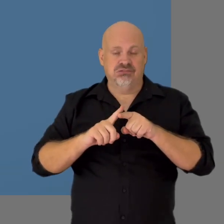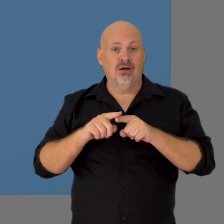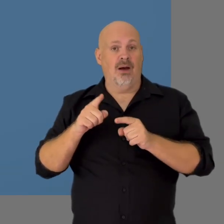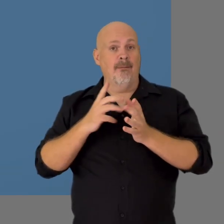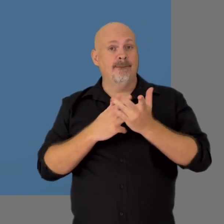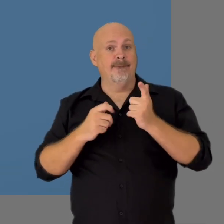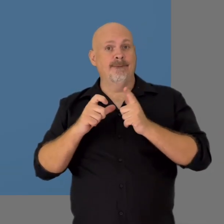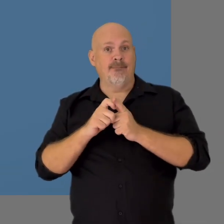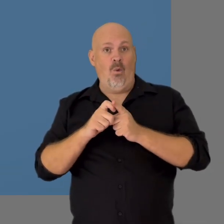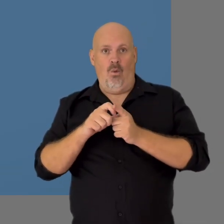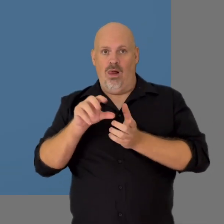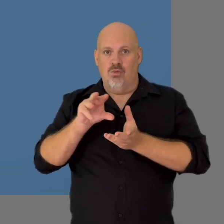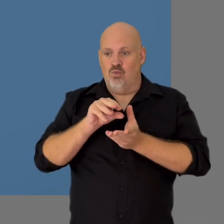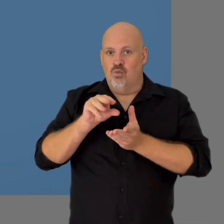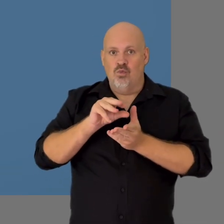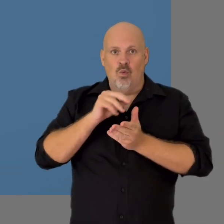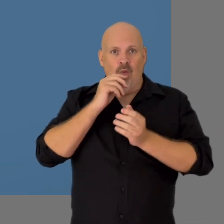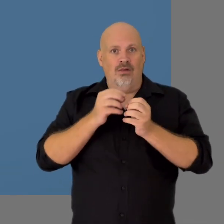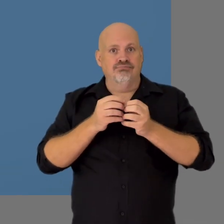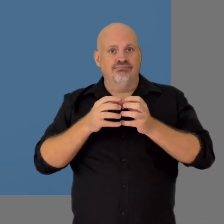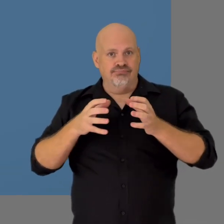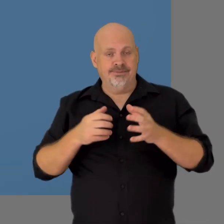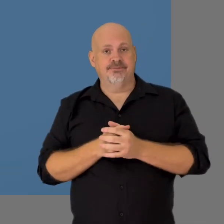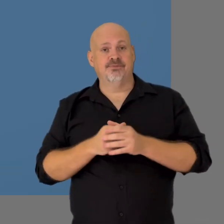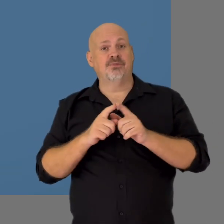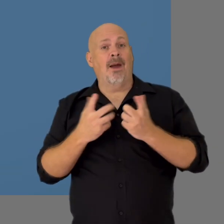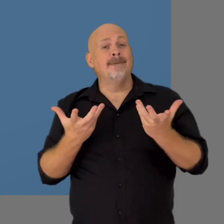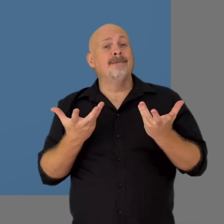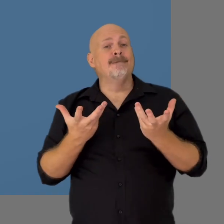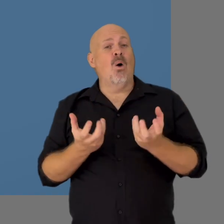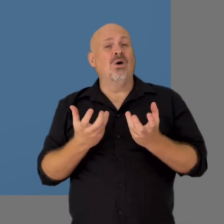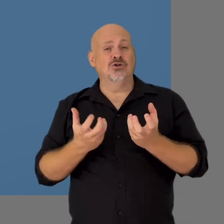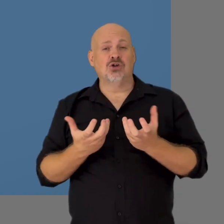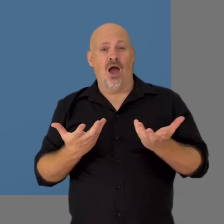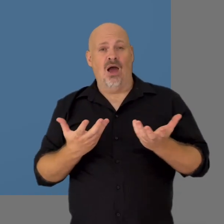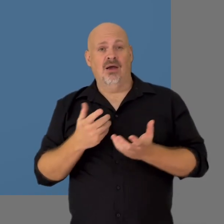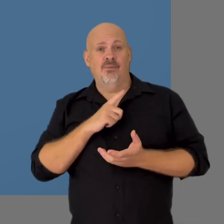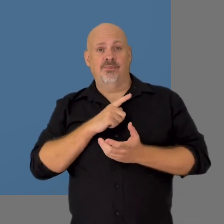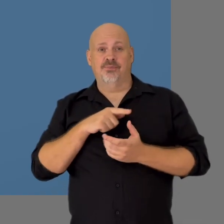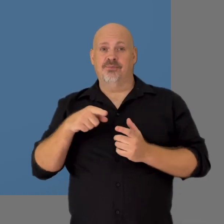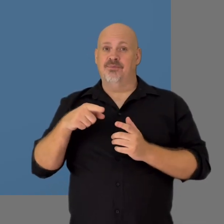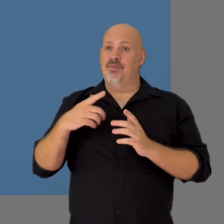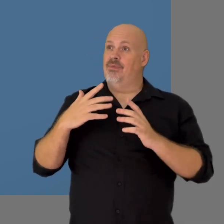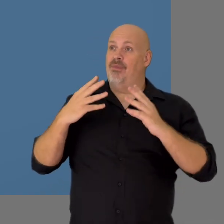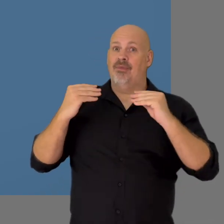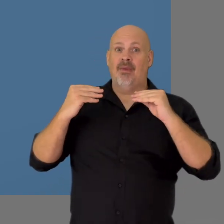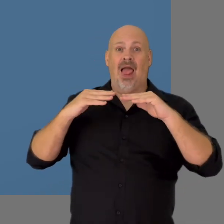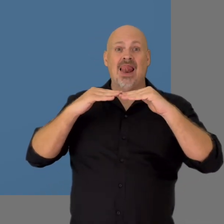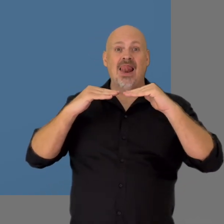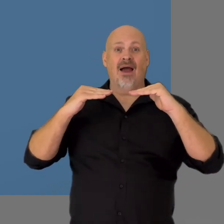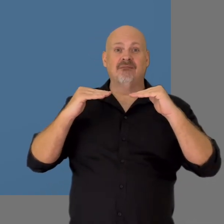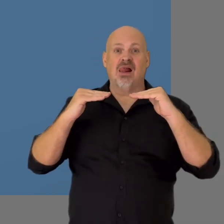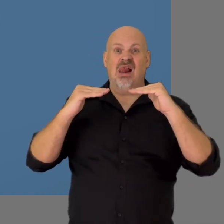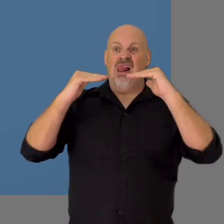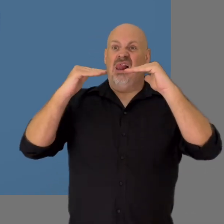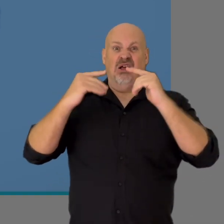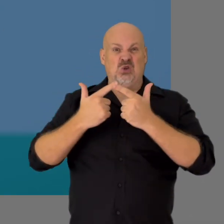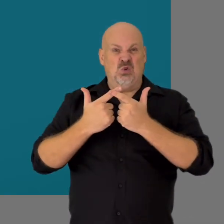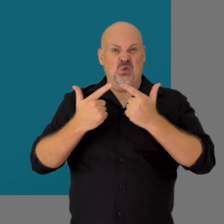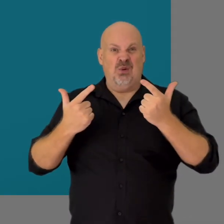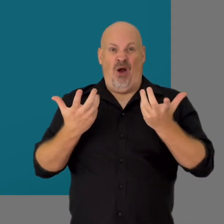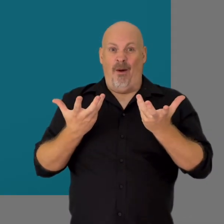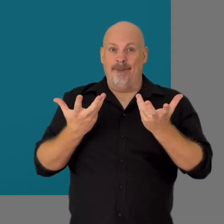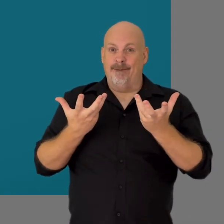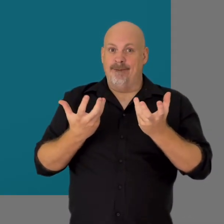will survive and spread if enough moisture is present, typically at levels considered excessive indoors.